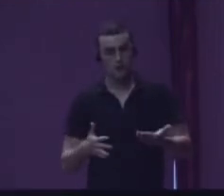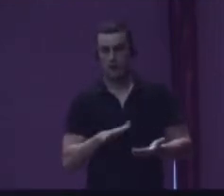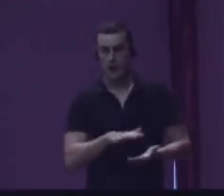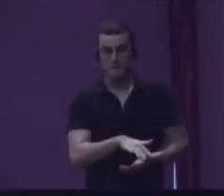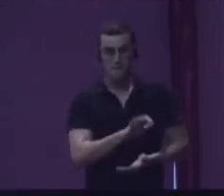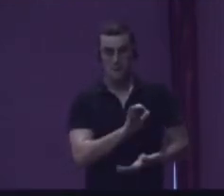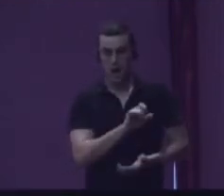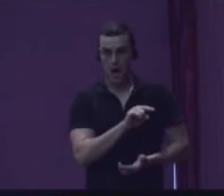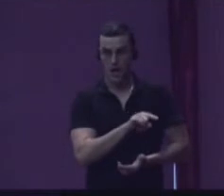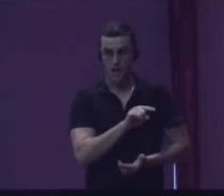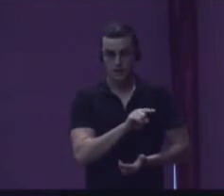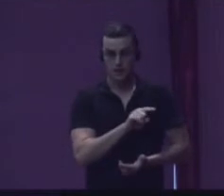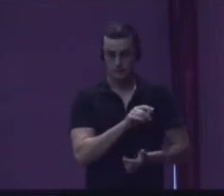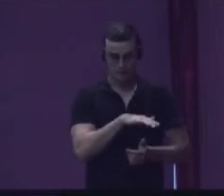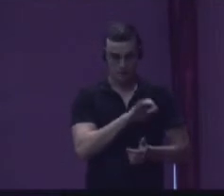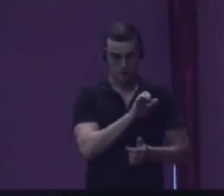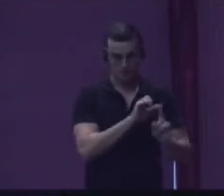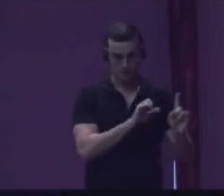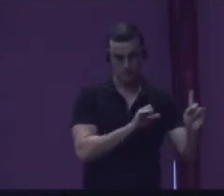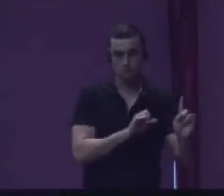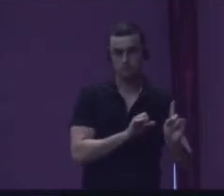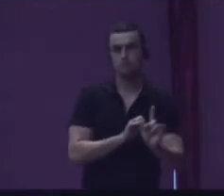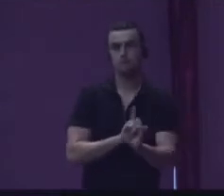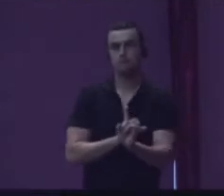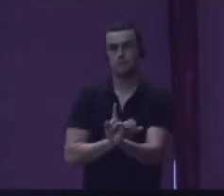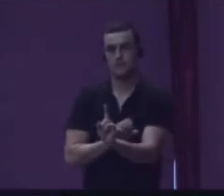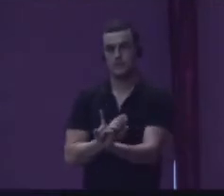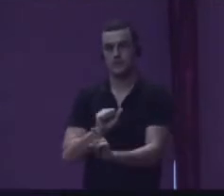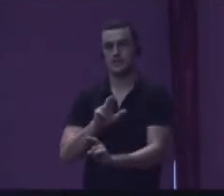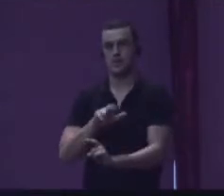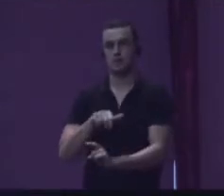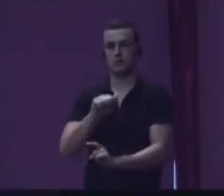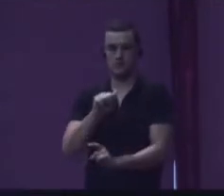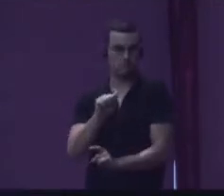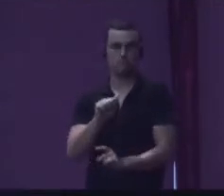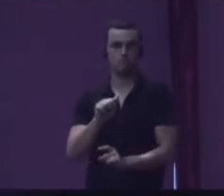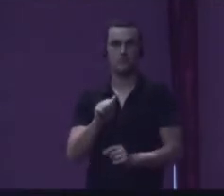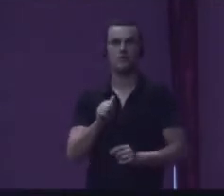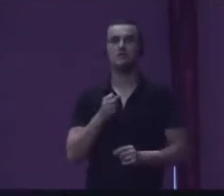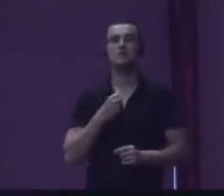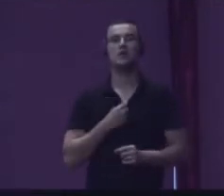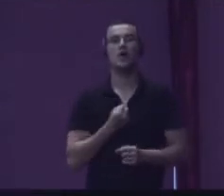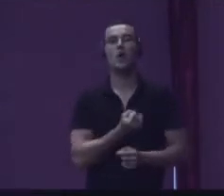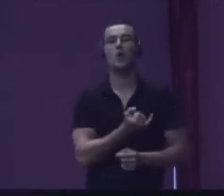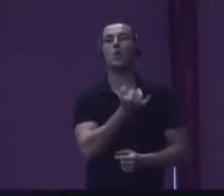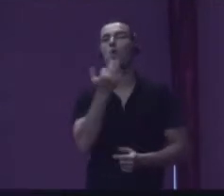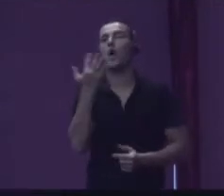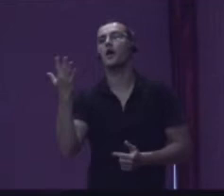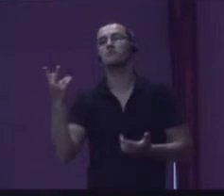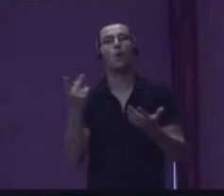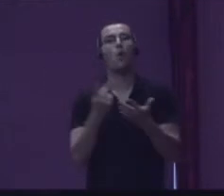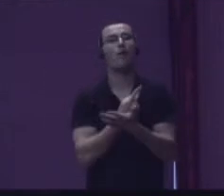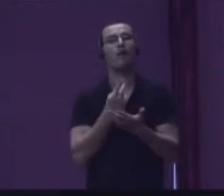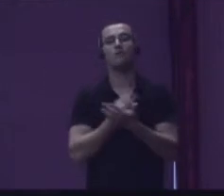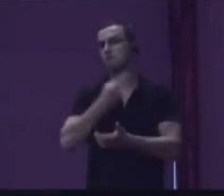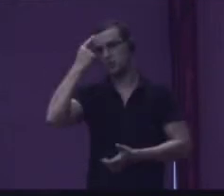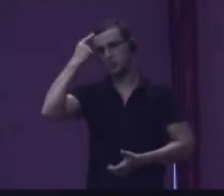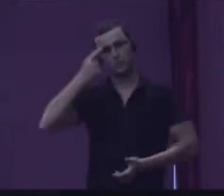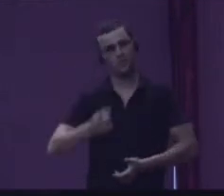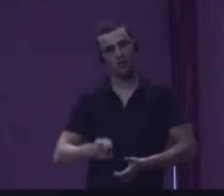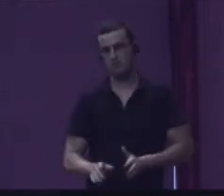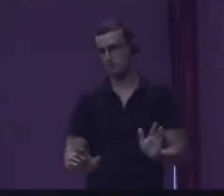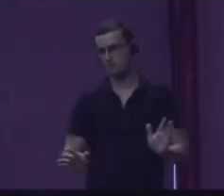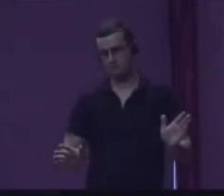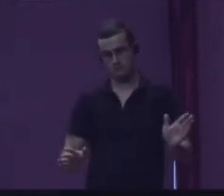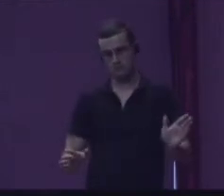Again, how often that happens, we don't really know, or if it happens.